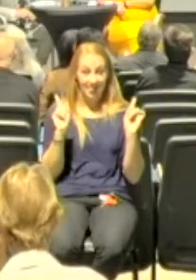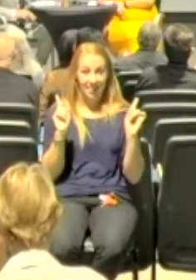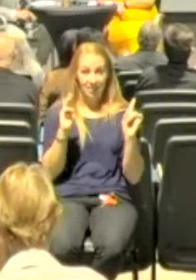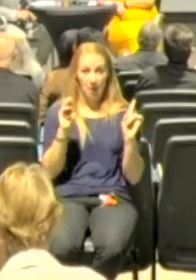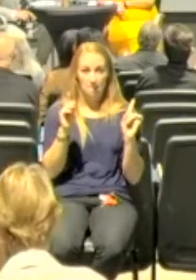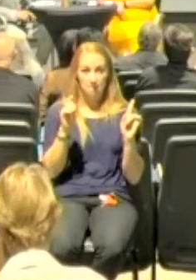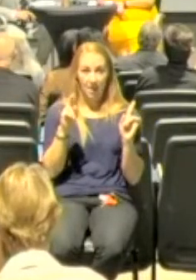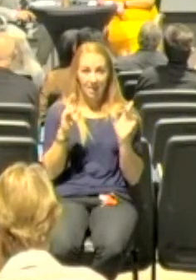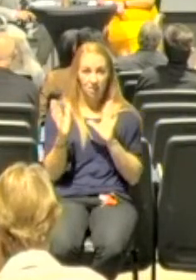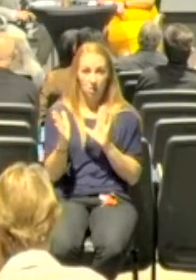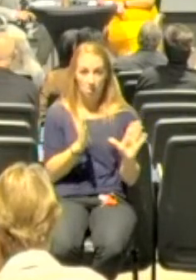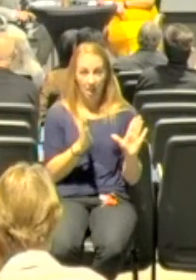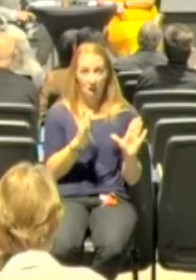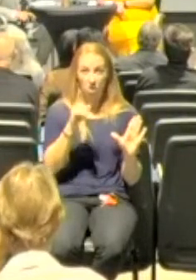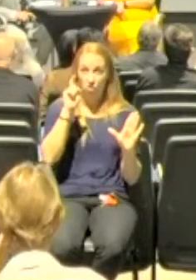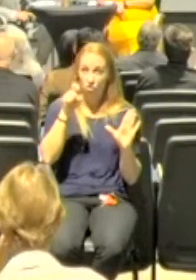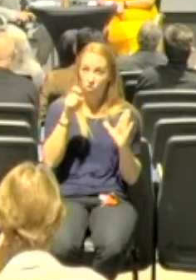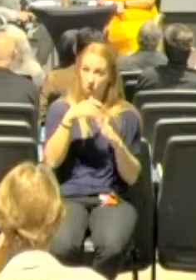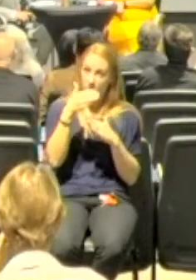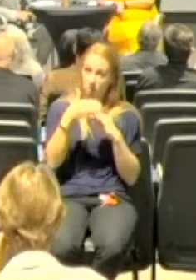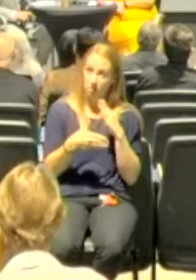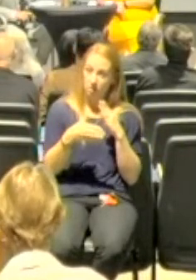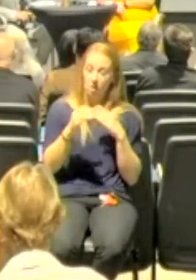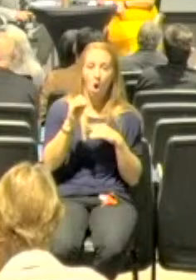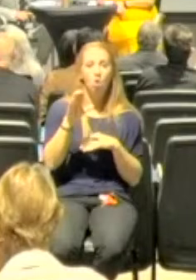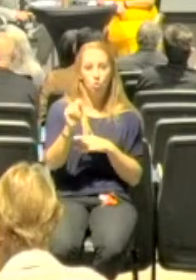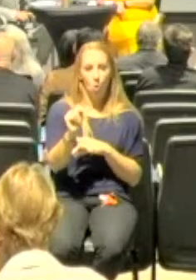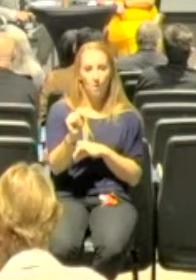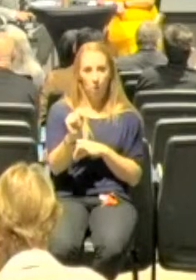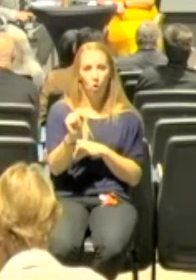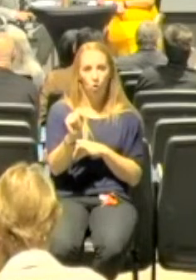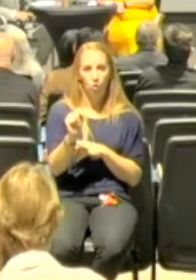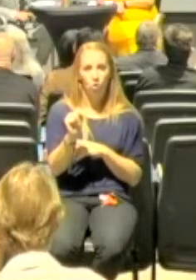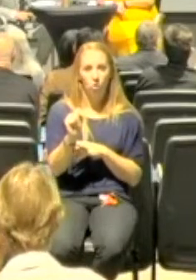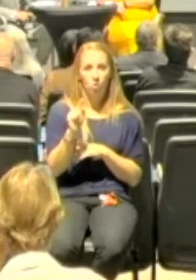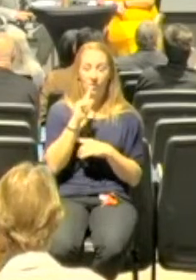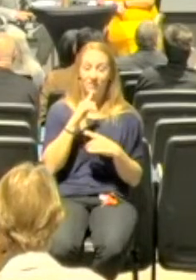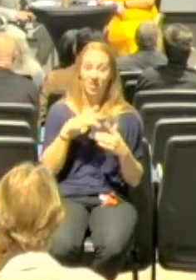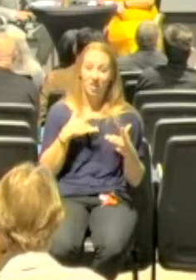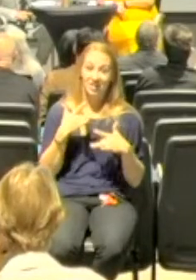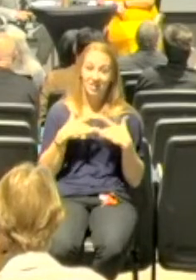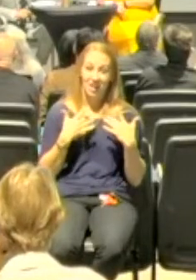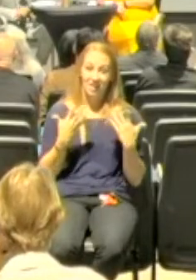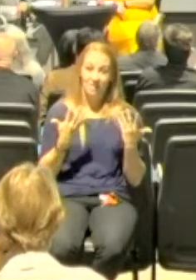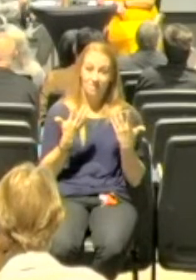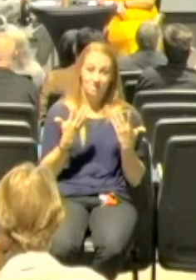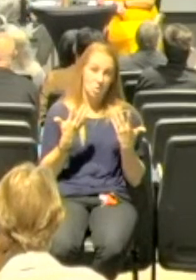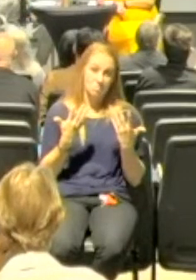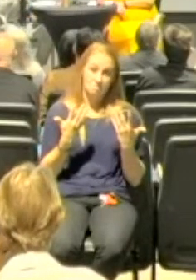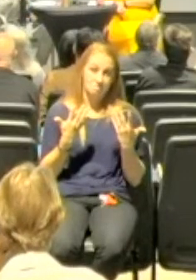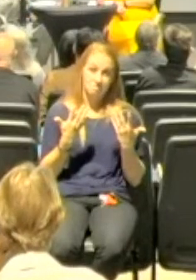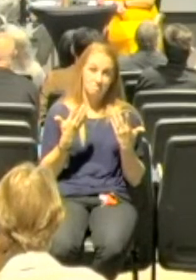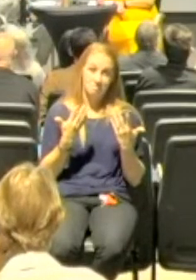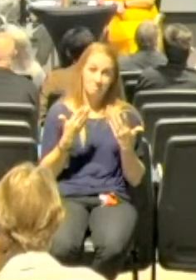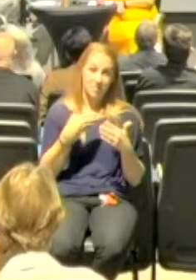is slated to complete early October, and we are very excited for what the next decade or two will